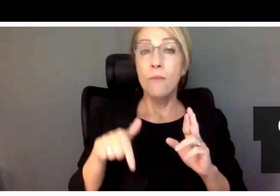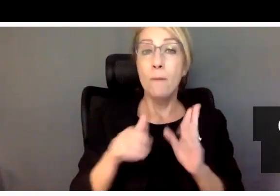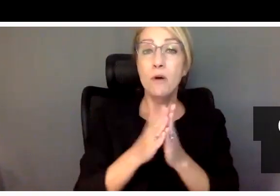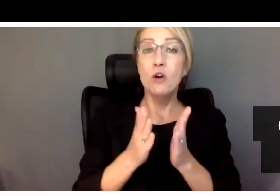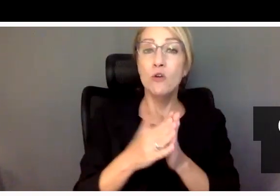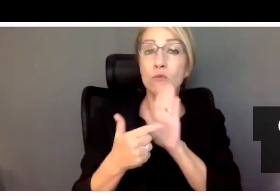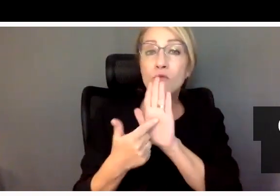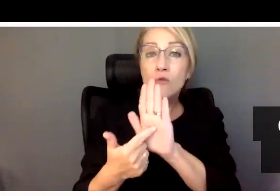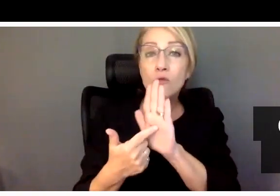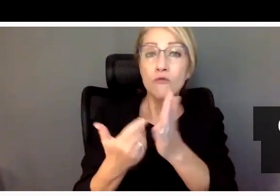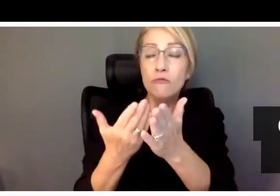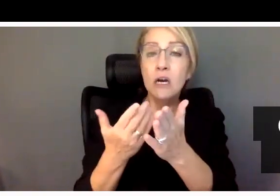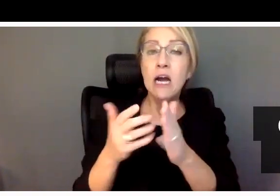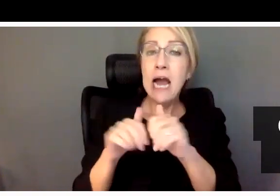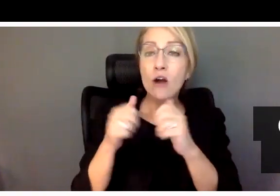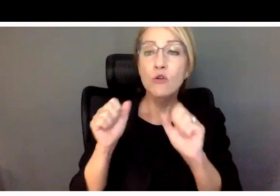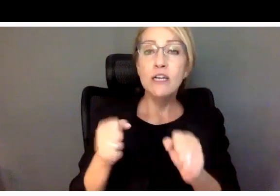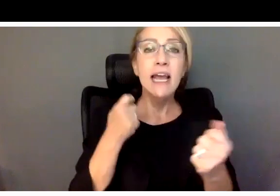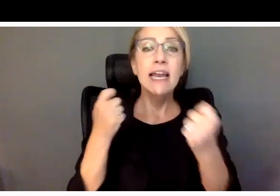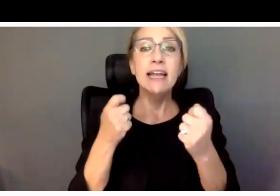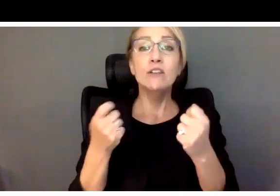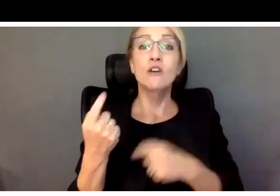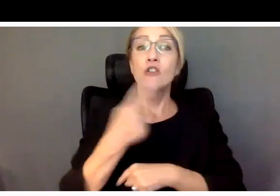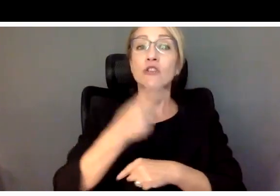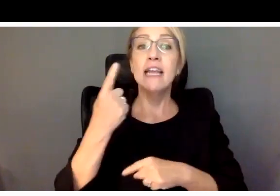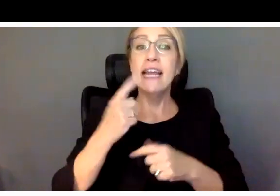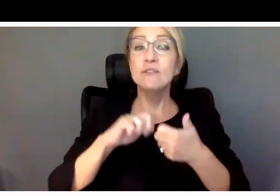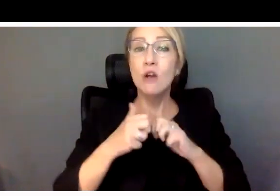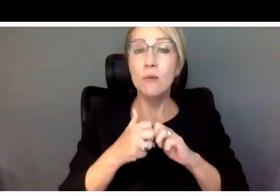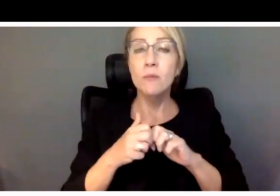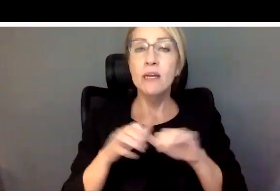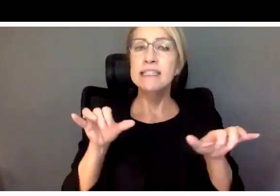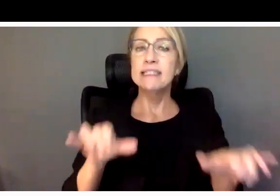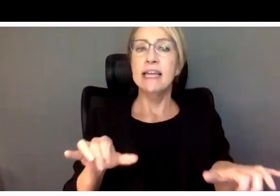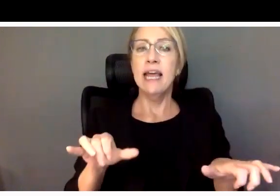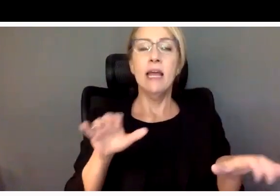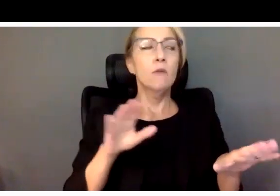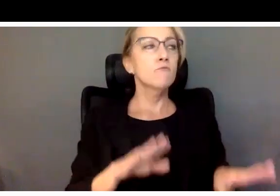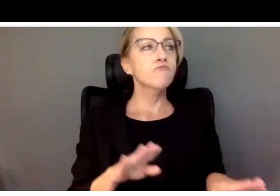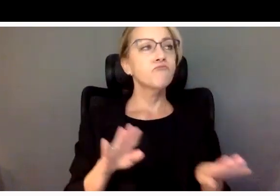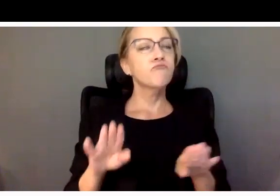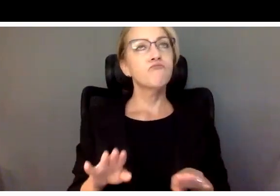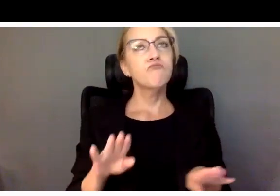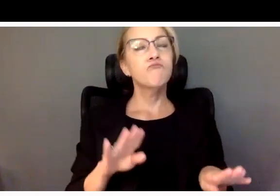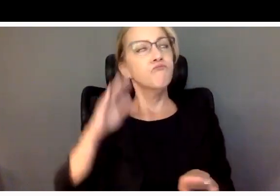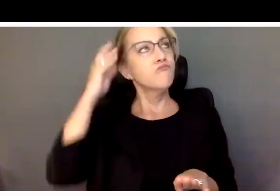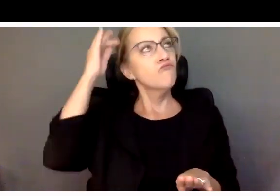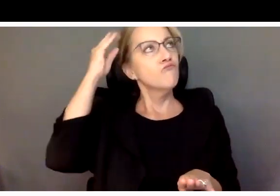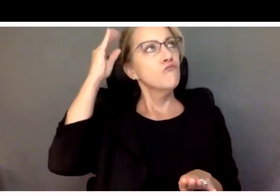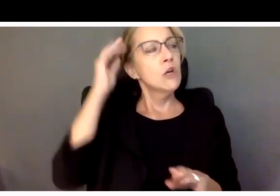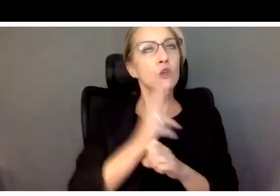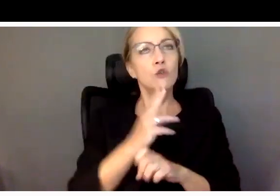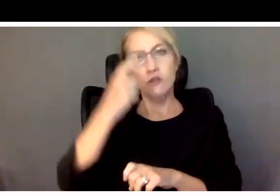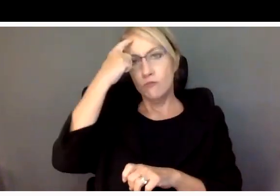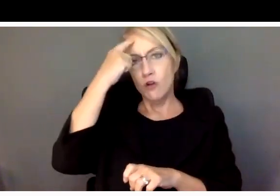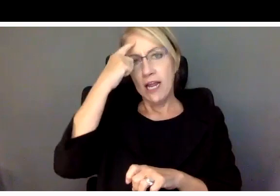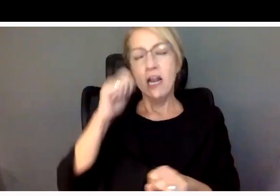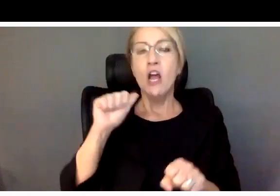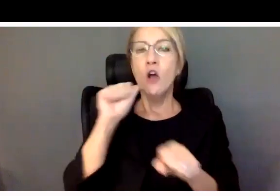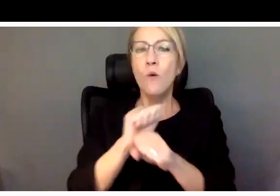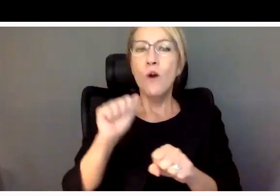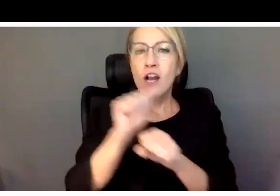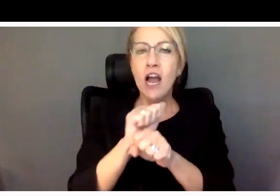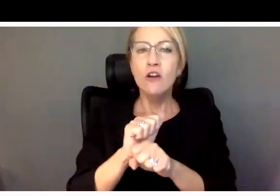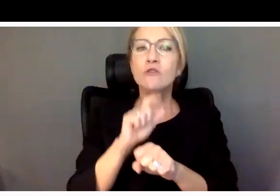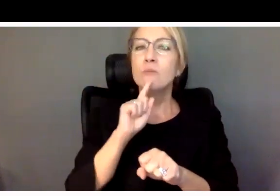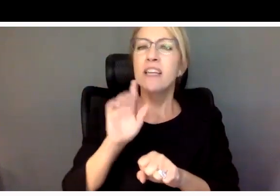by staying cool and calm, using their brains and working hard to be the best that they can